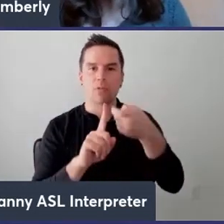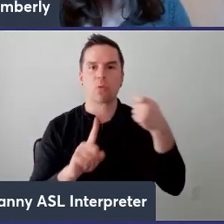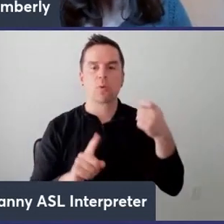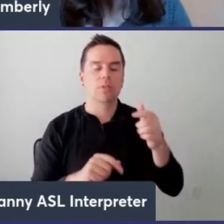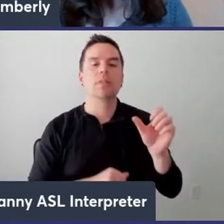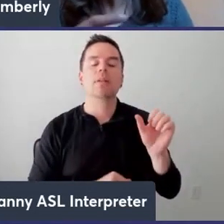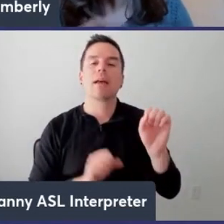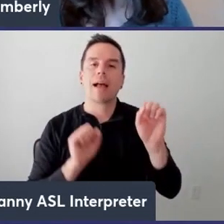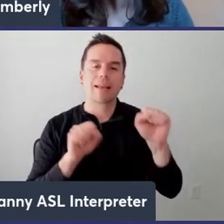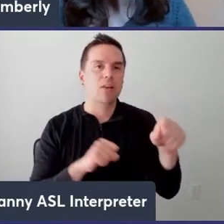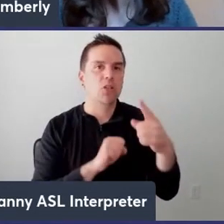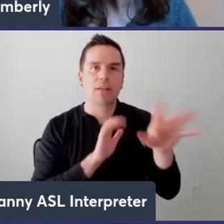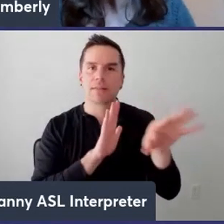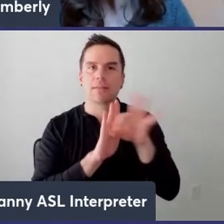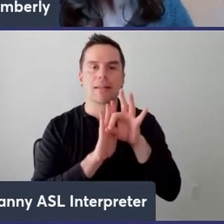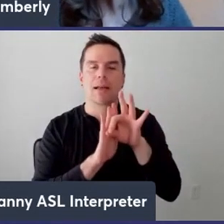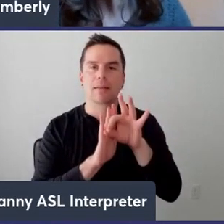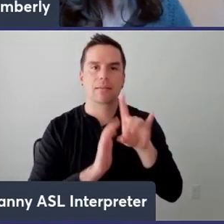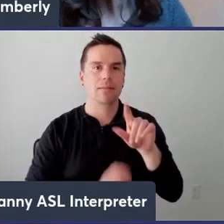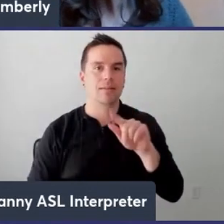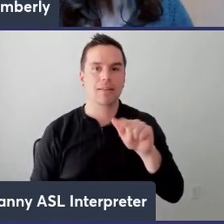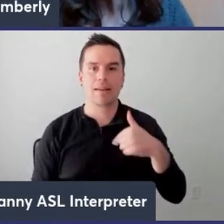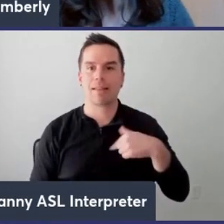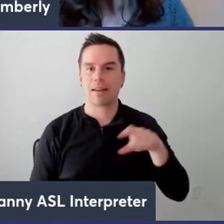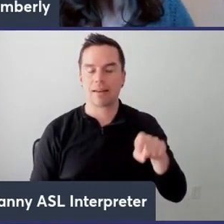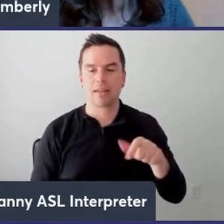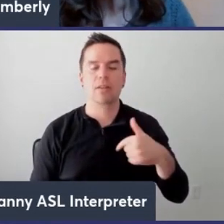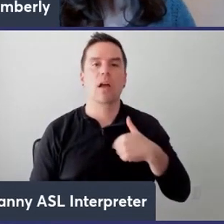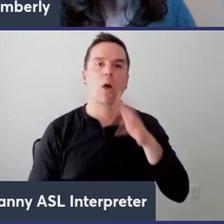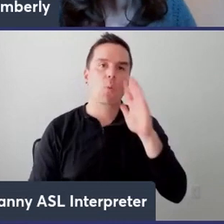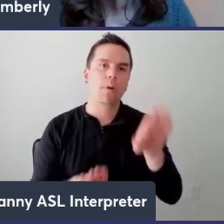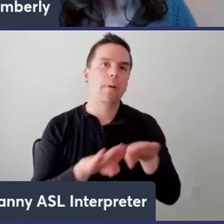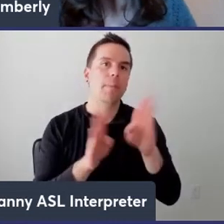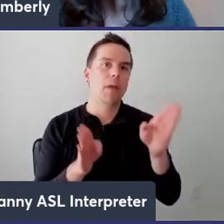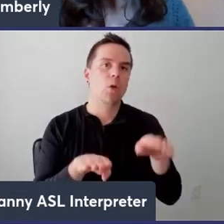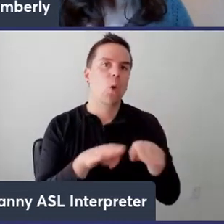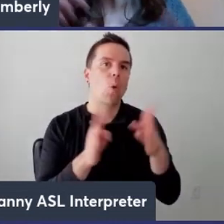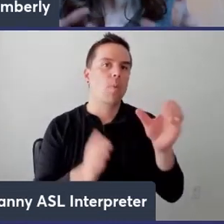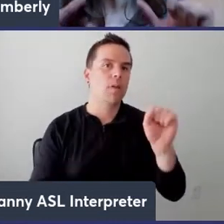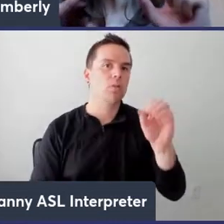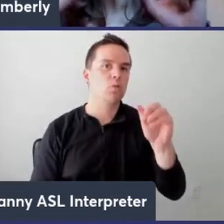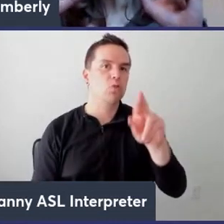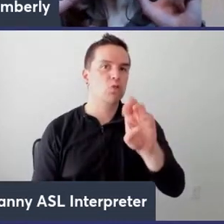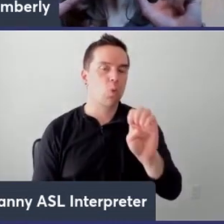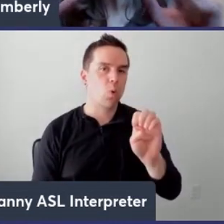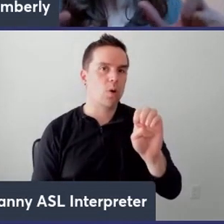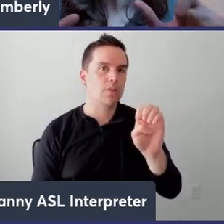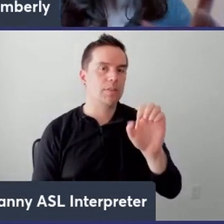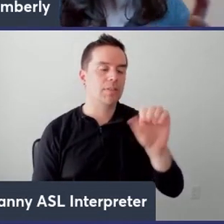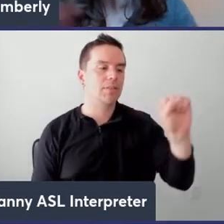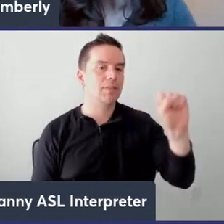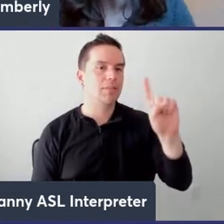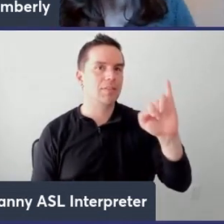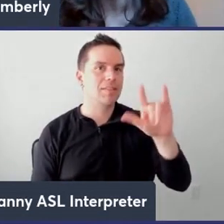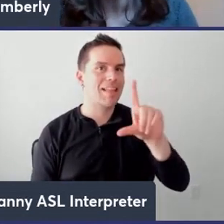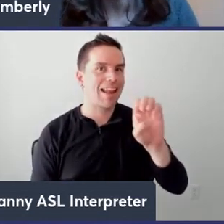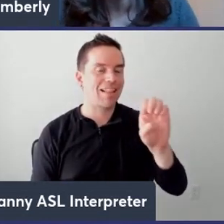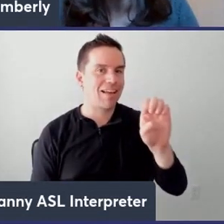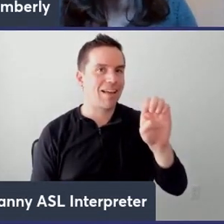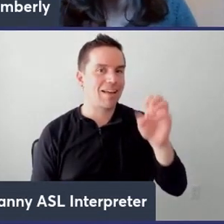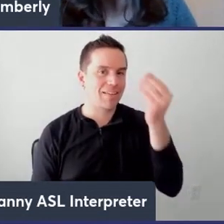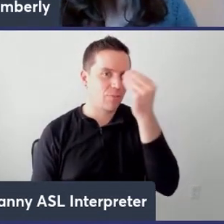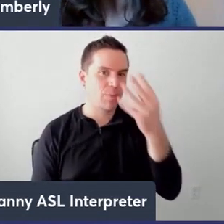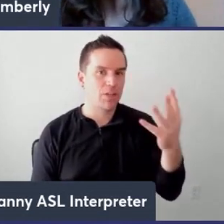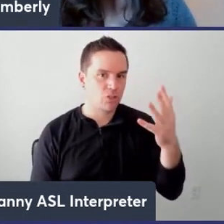In this case, I'm going to pick open source satellite imagery from Sentinel-2, and I'm going to just really zero in on